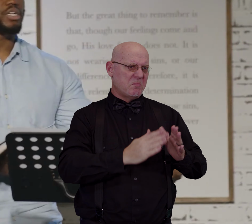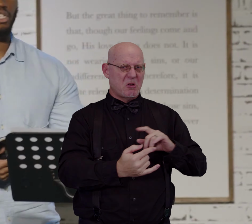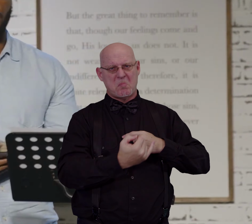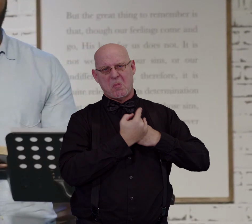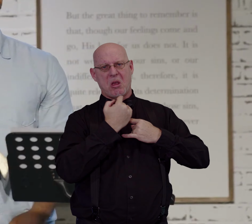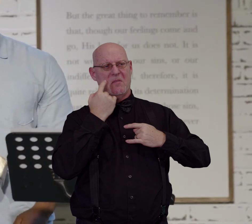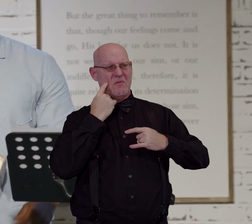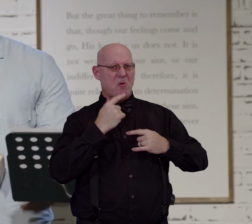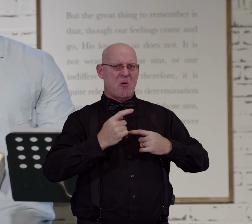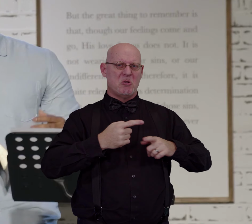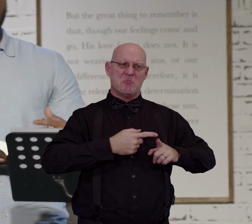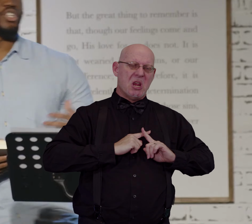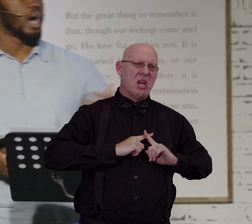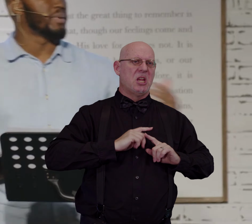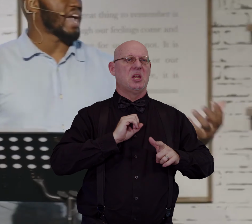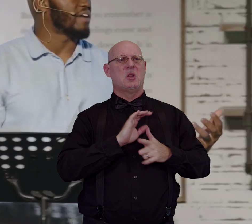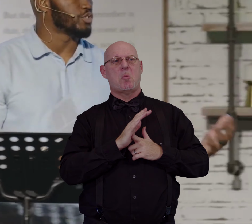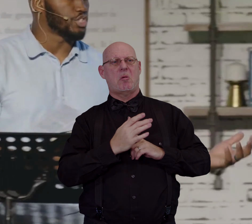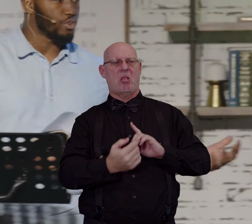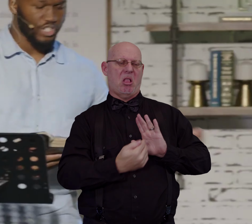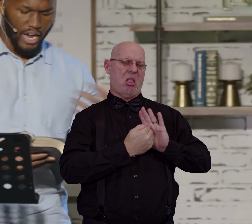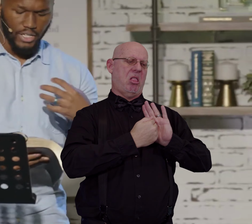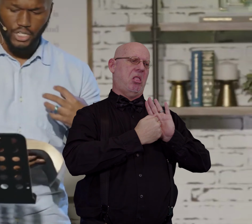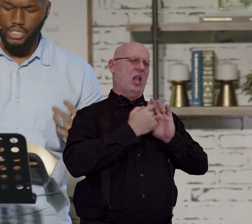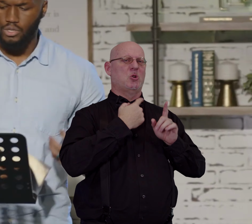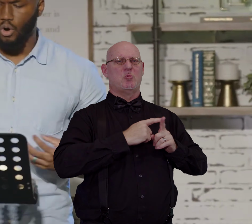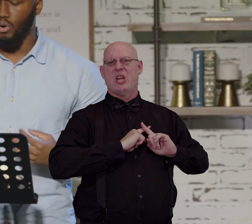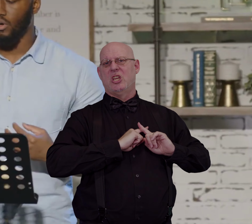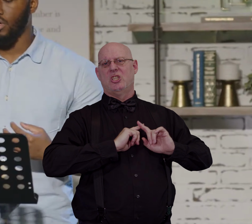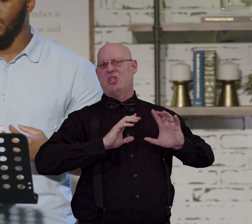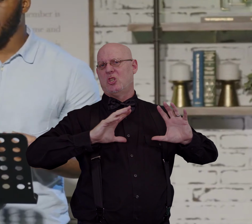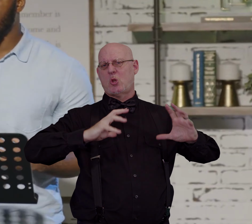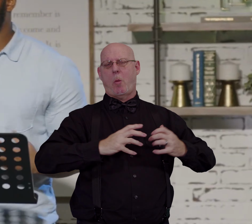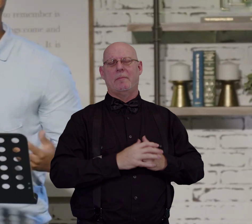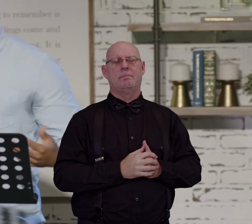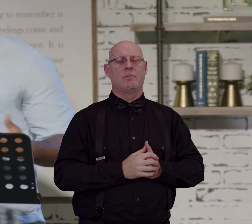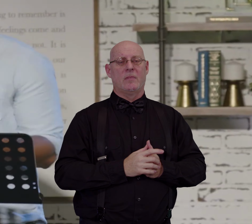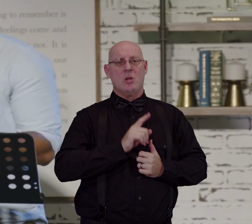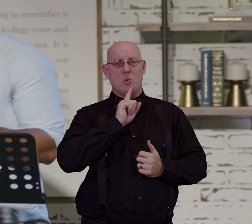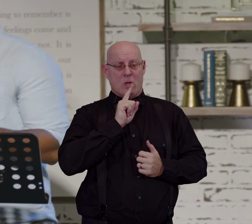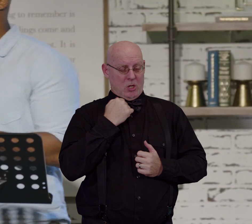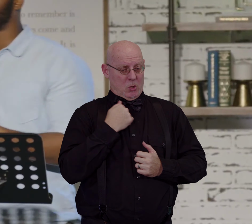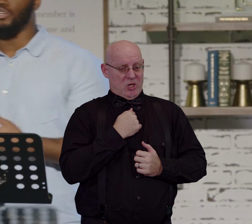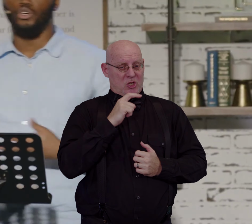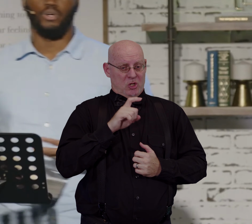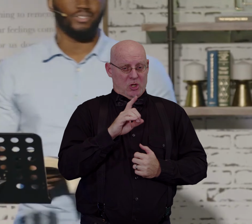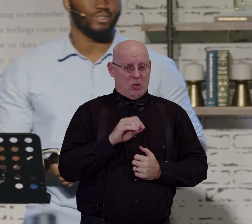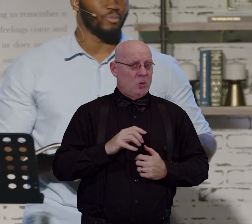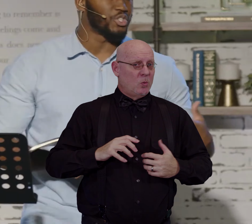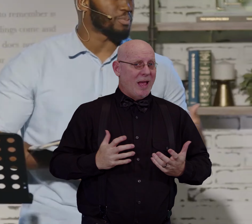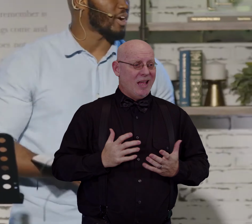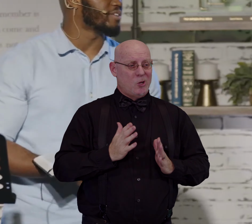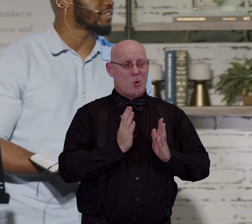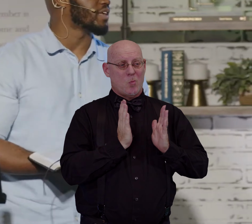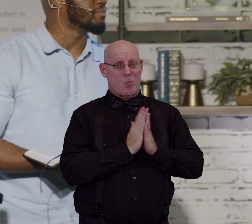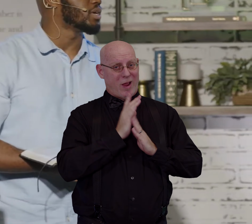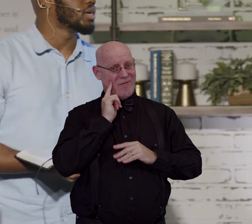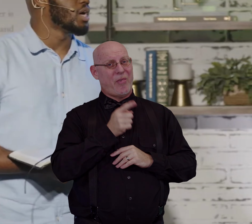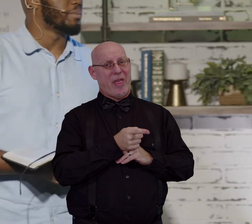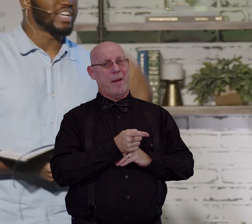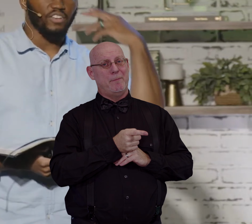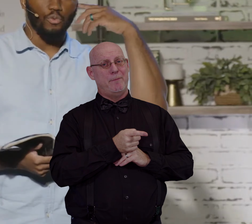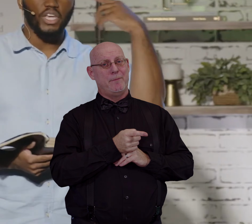somebody mocks us for our faith or is coming after just Christianity in its whole, in reality, what we should do is we should pray for